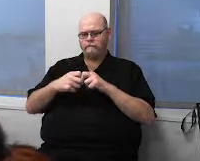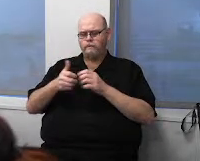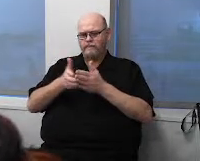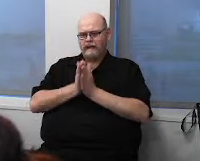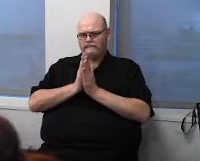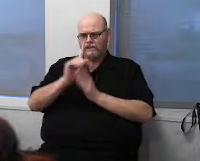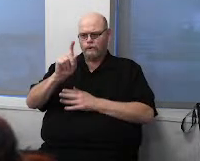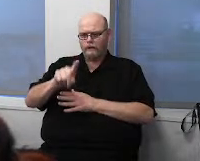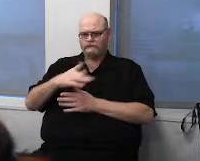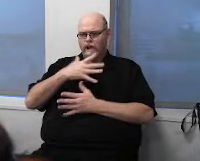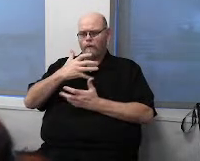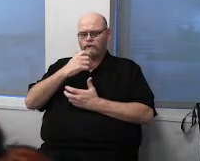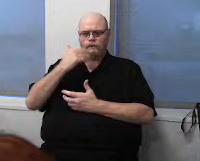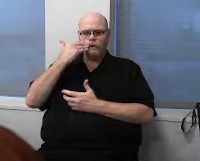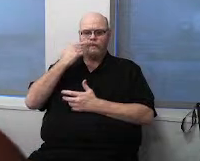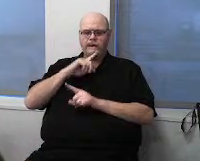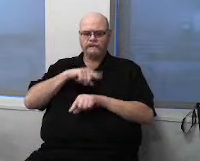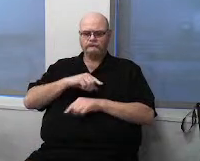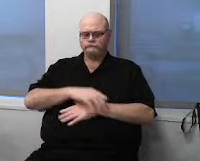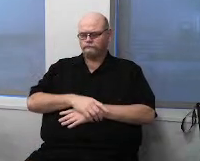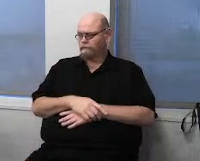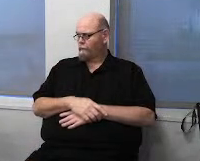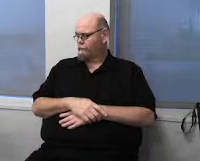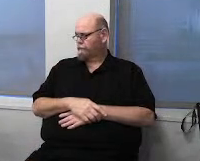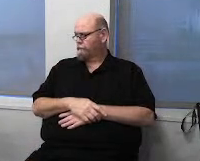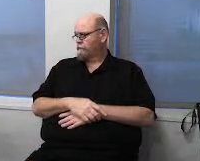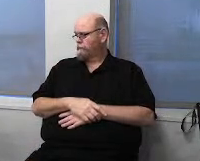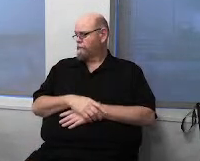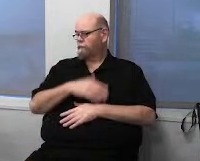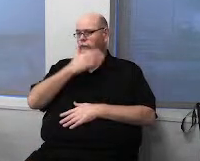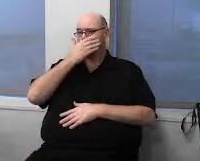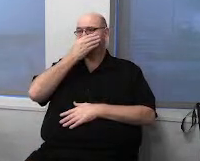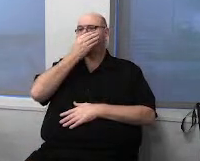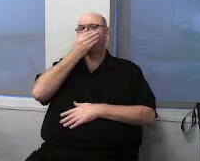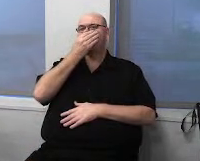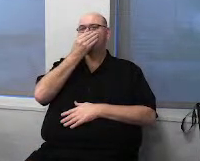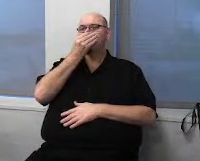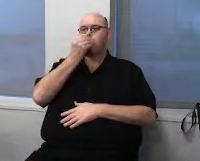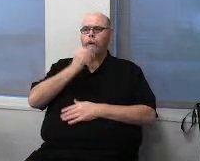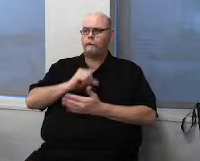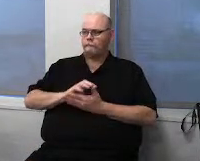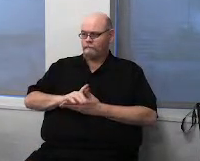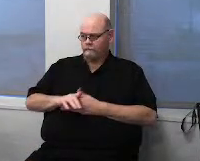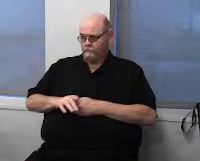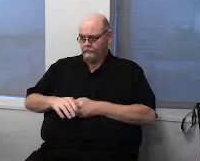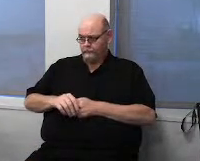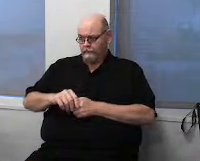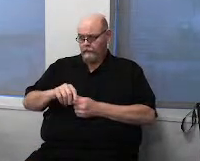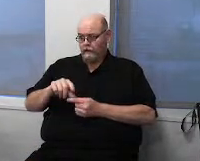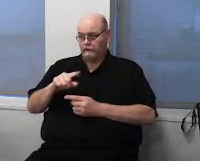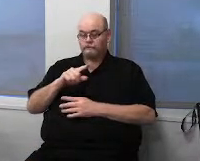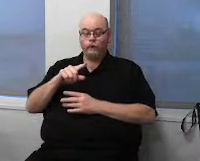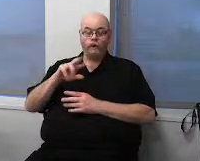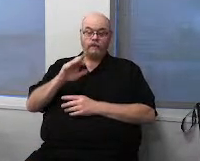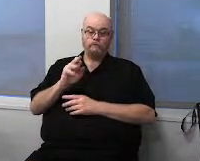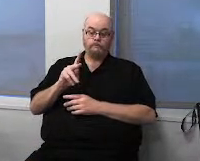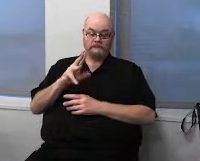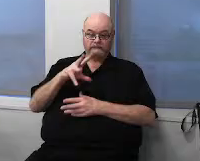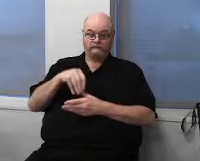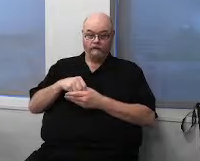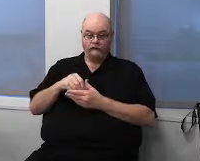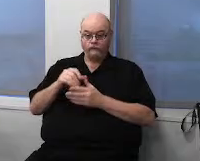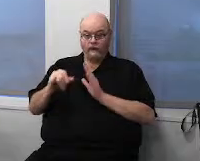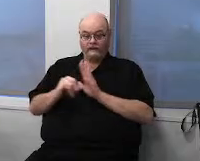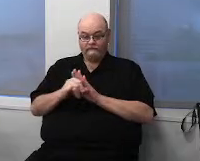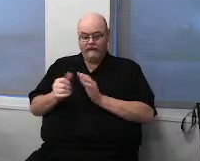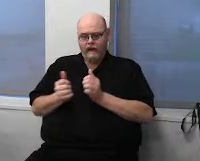I don't have a problem with answering the question. I'd like to hear the answer. Go ahead. Can you repeat? Yeah, please? see where we are. Go. Okay, so the risks identified